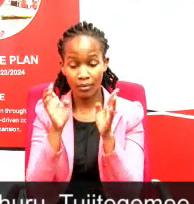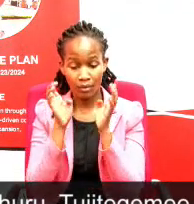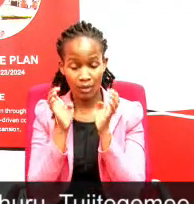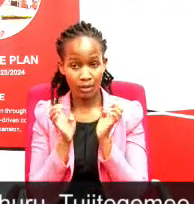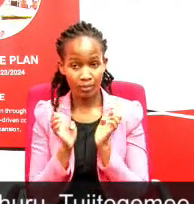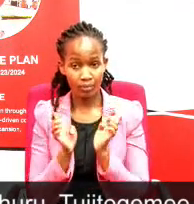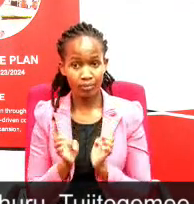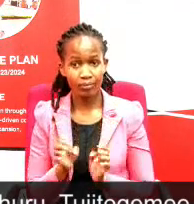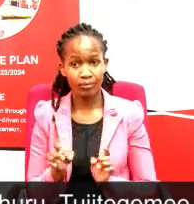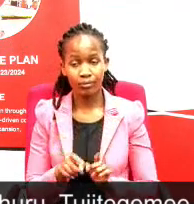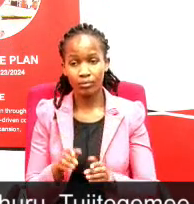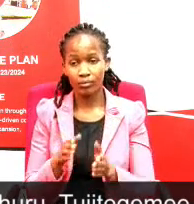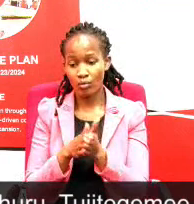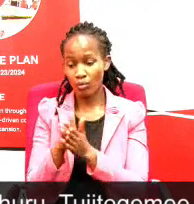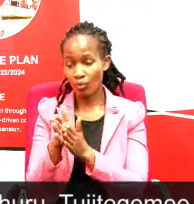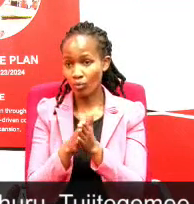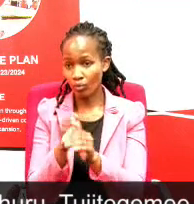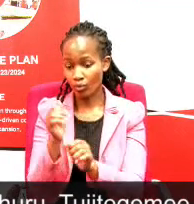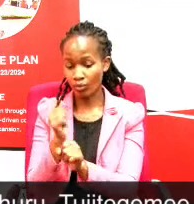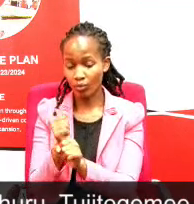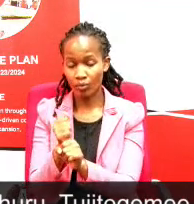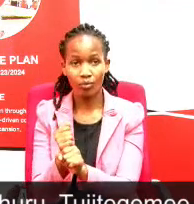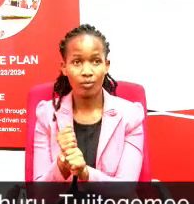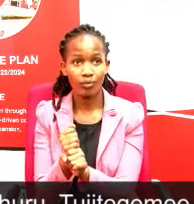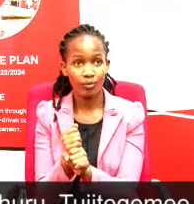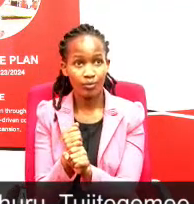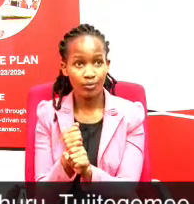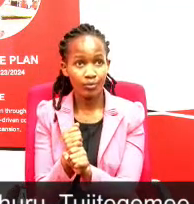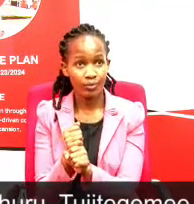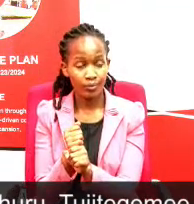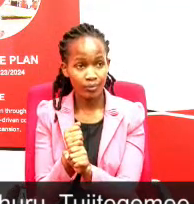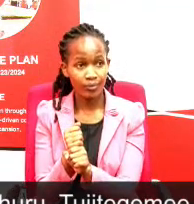and motivated workforce.